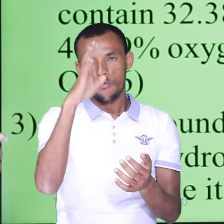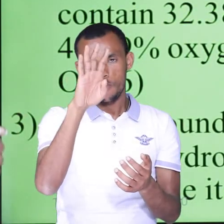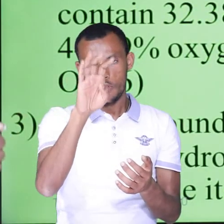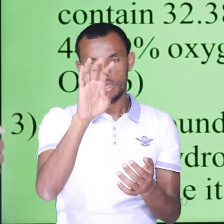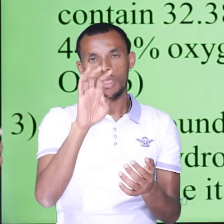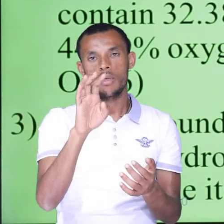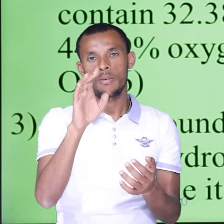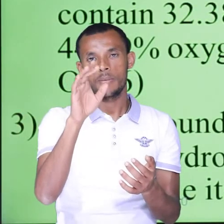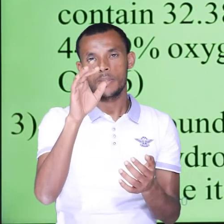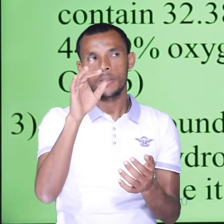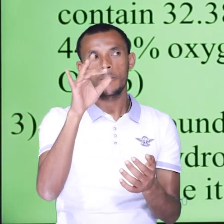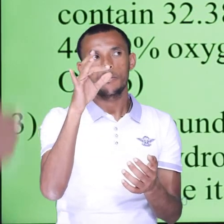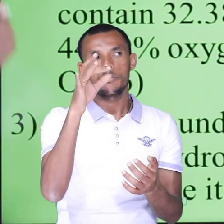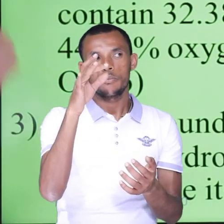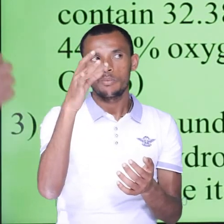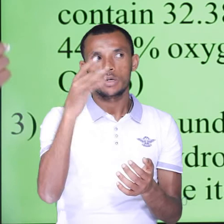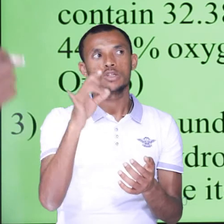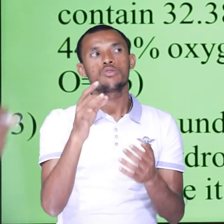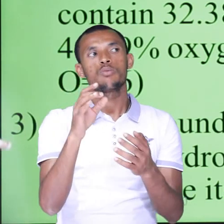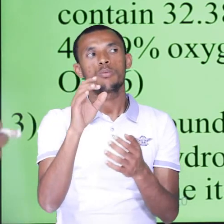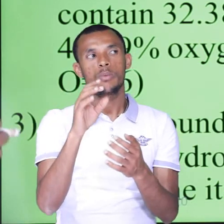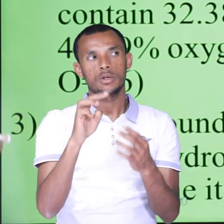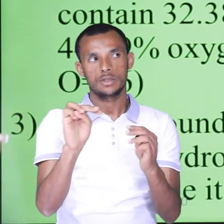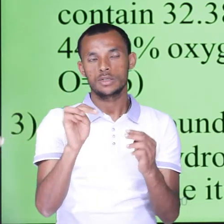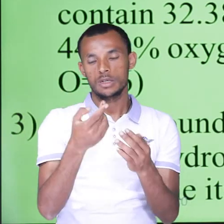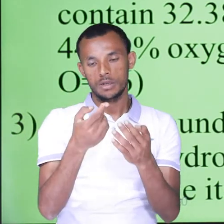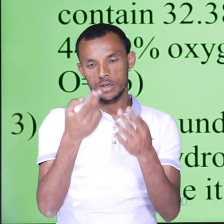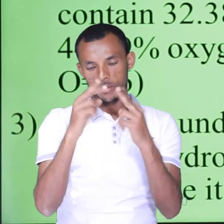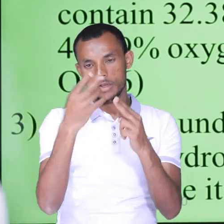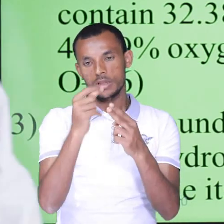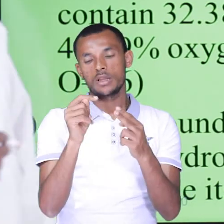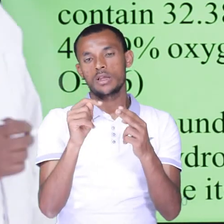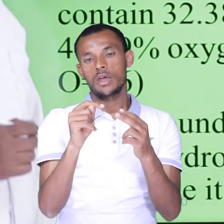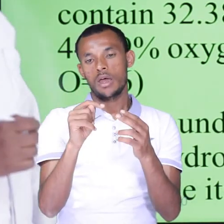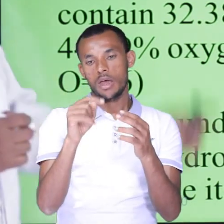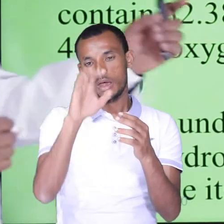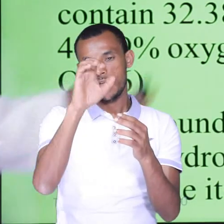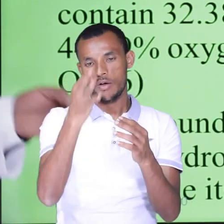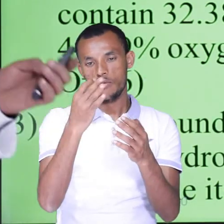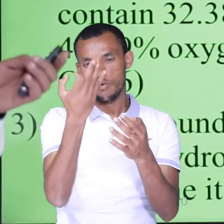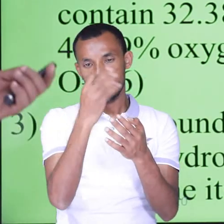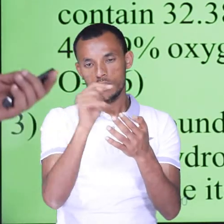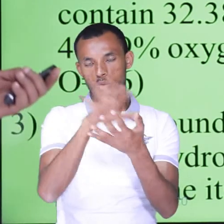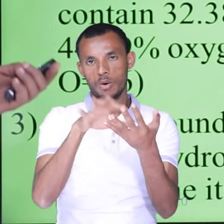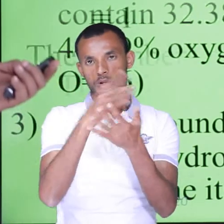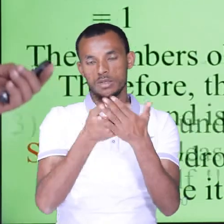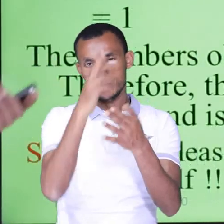14.36% of hydrogen by mass. Determine the empirical formula of the compound. Here in this